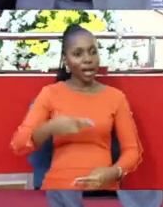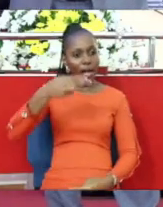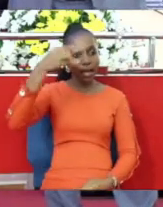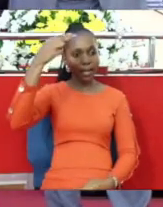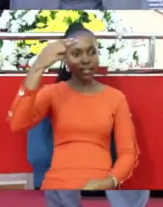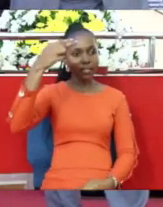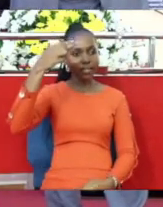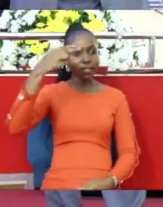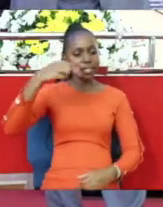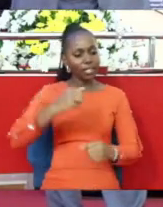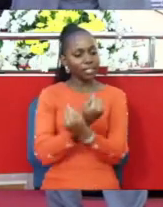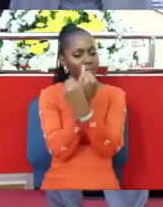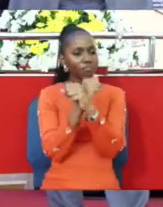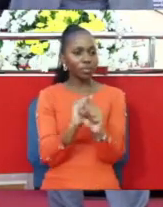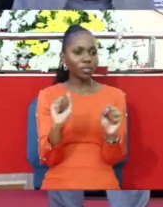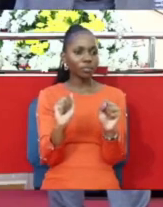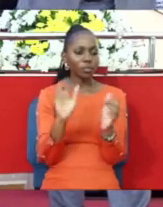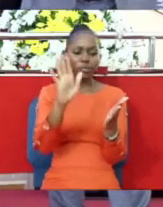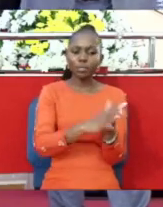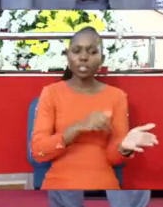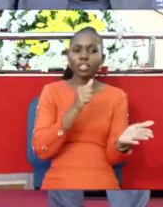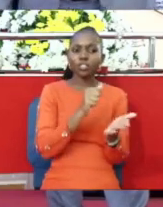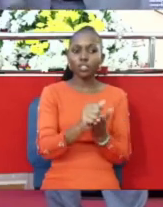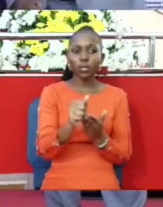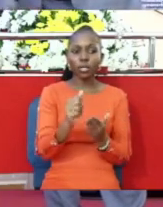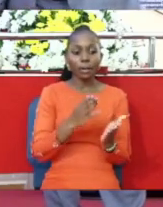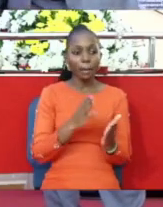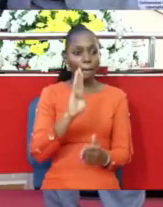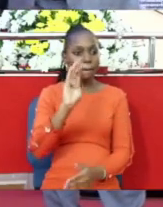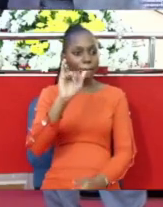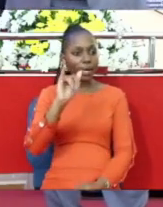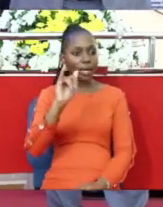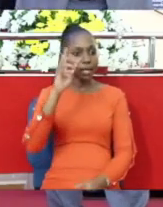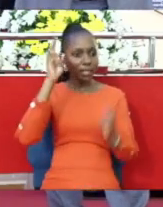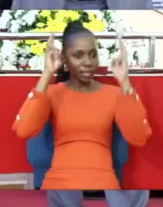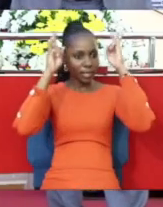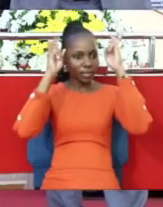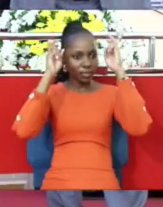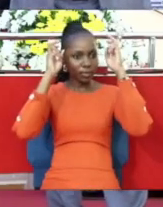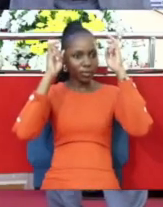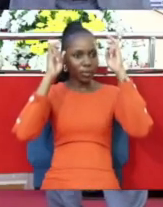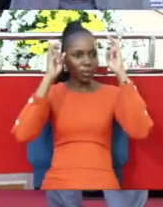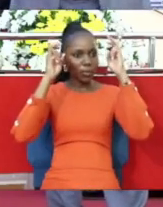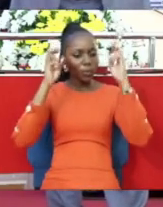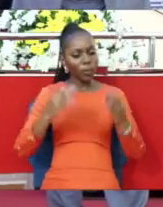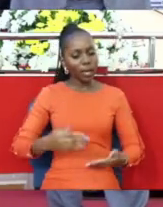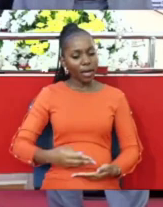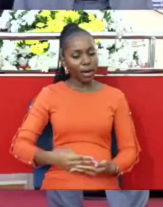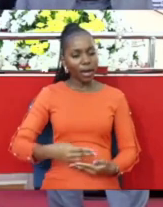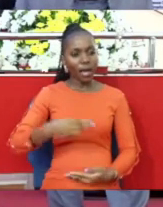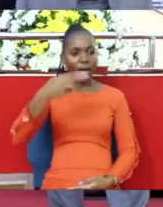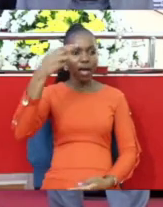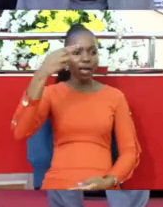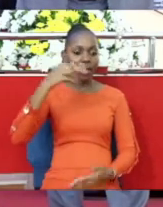We cannot be captured. Hatuwezi shikwa ama tekwa. We are too high. Kwamba tuko juu. Above evil. Aha, juu